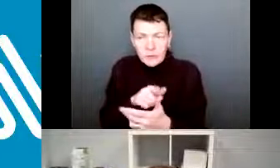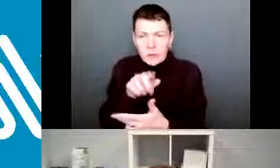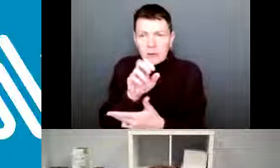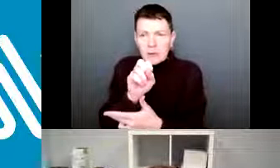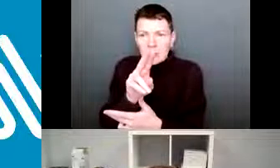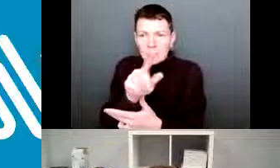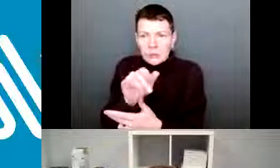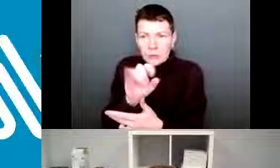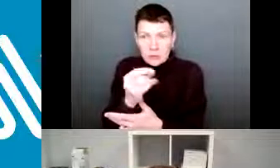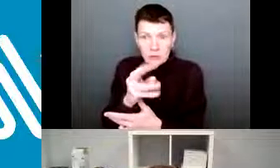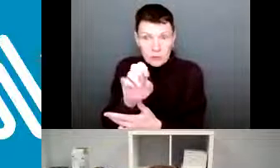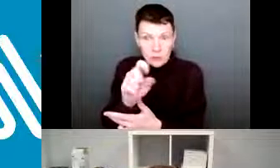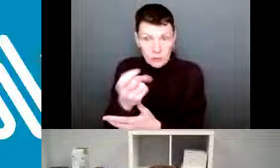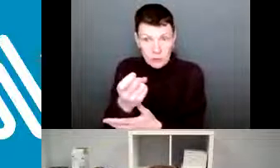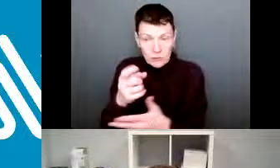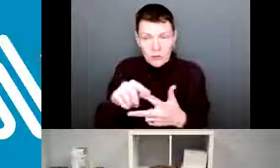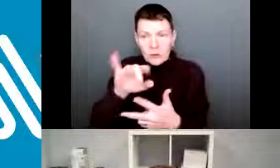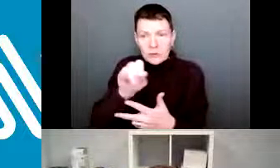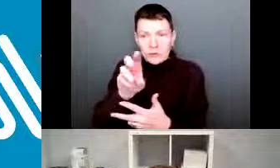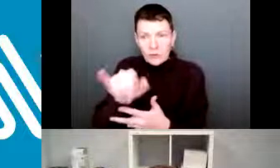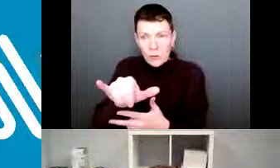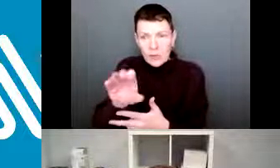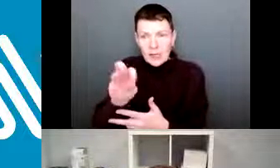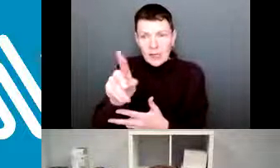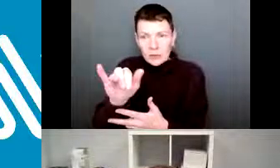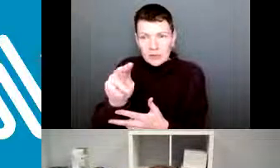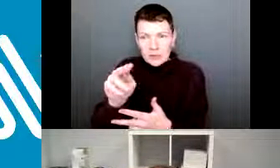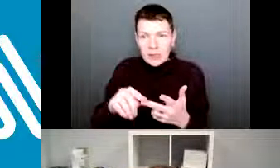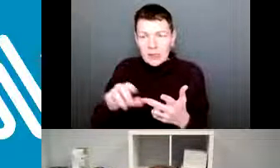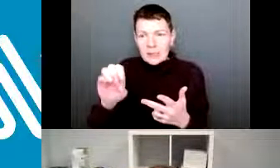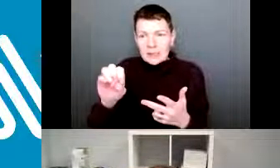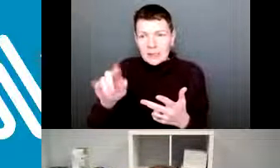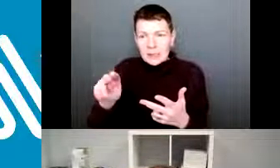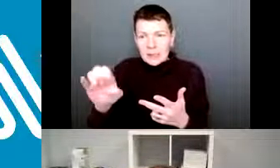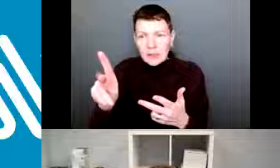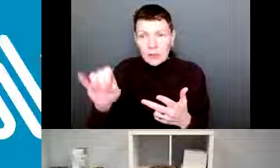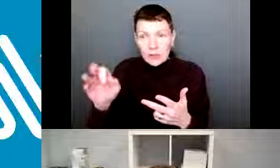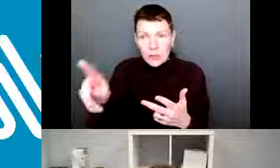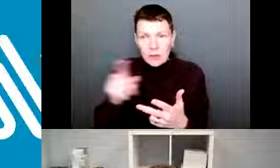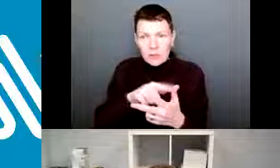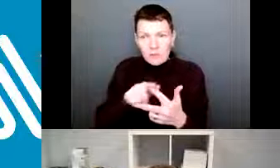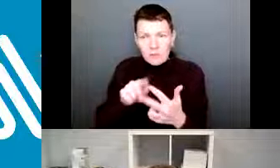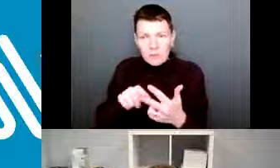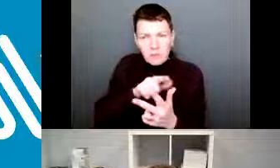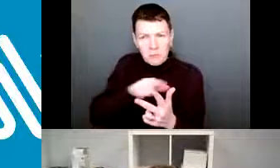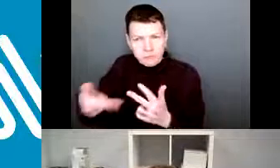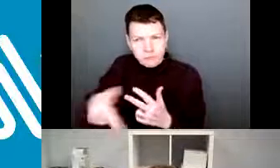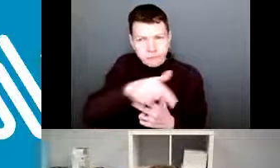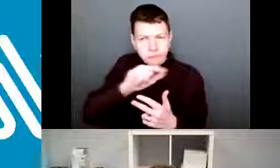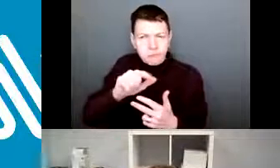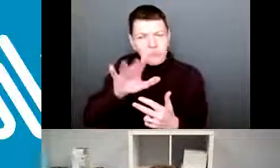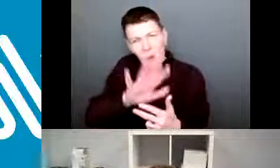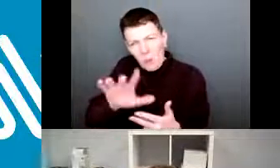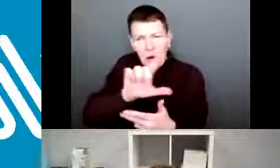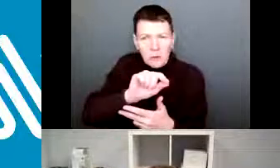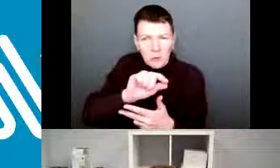Garox, Joy Emerson, and Kayeen Kirk, and they will be rotating in 20-minute